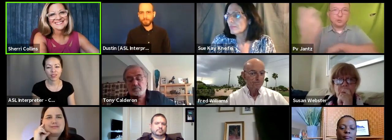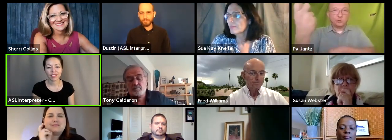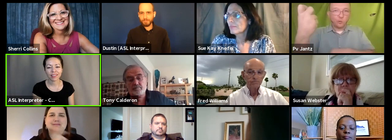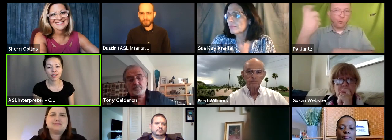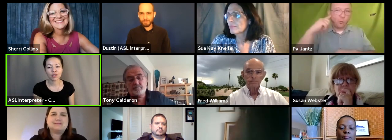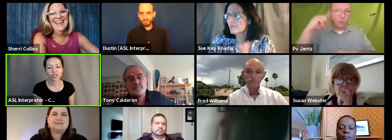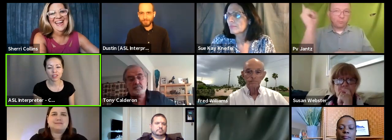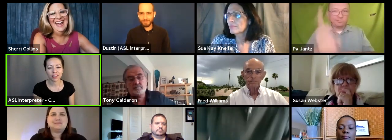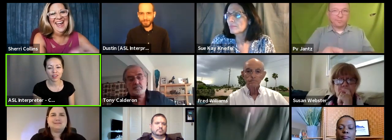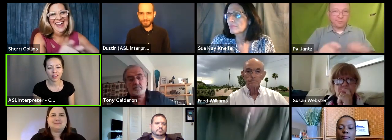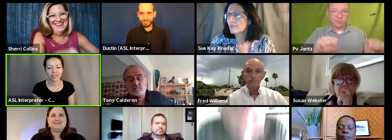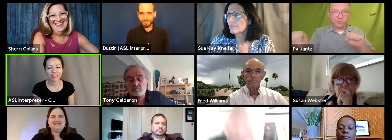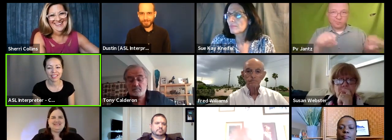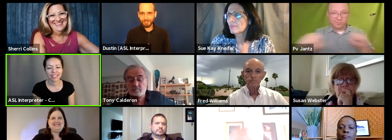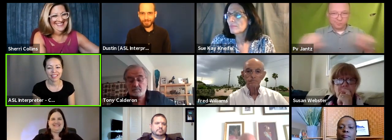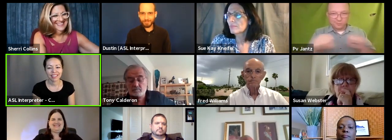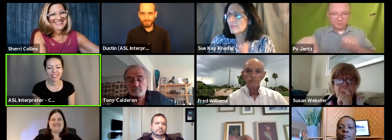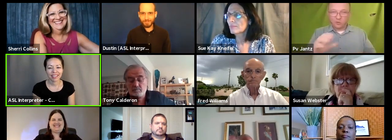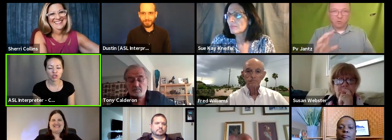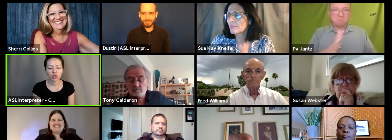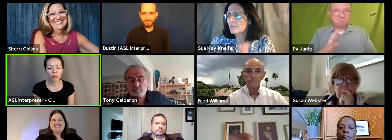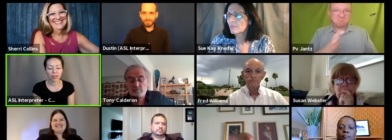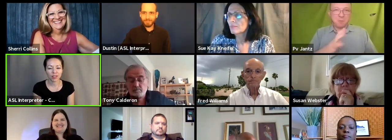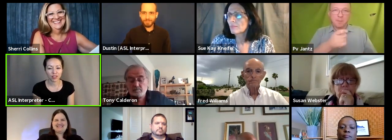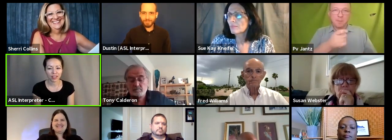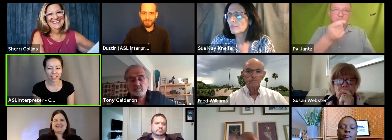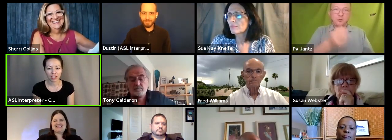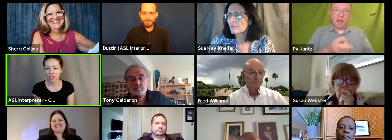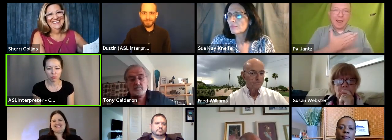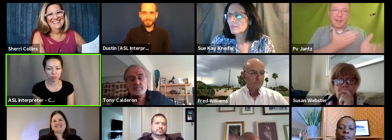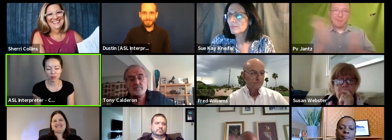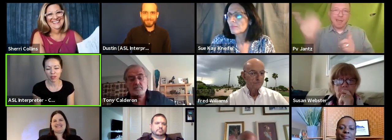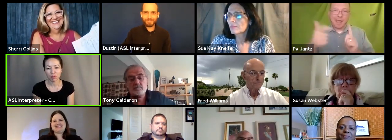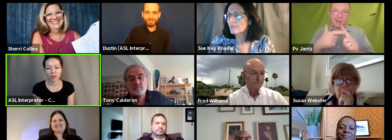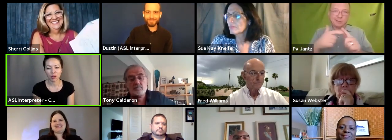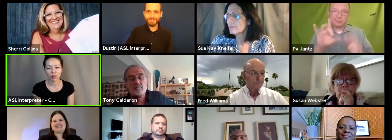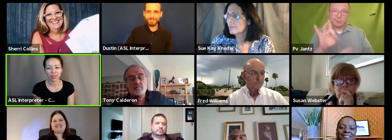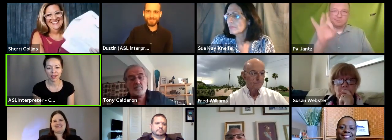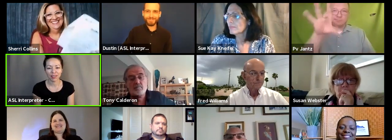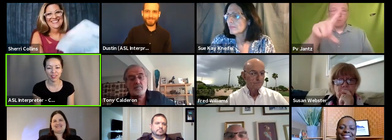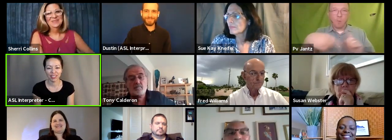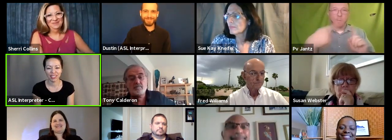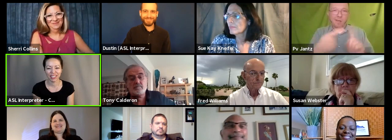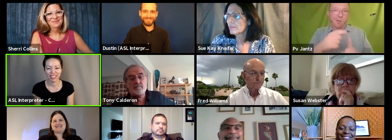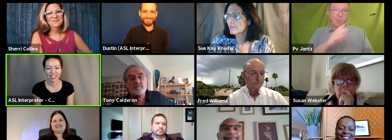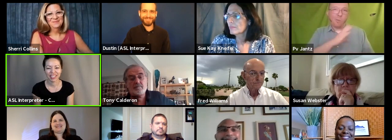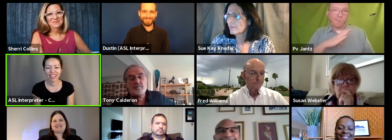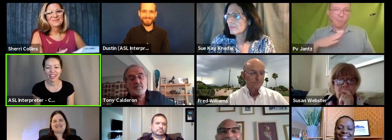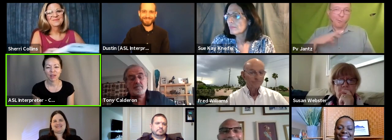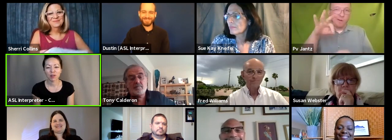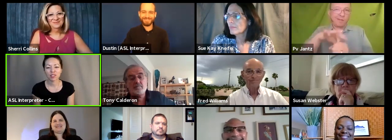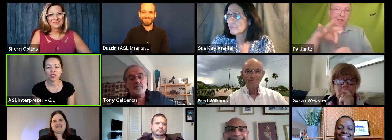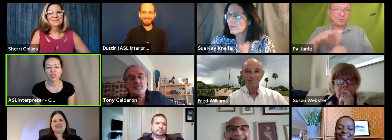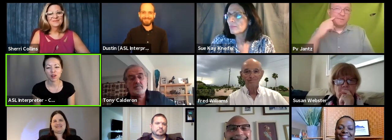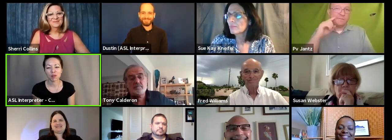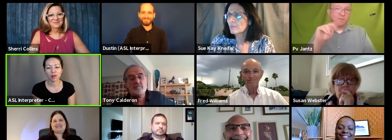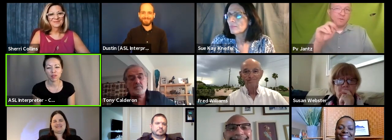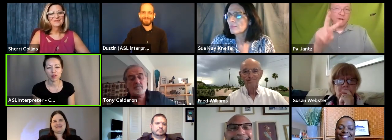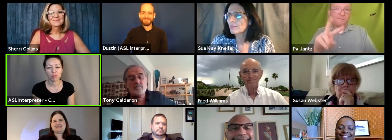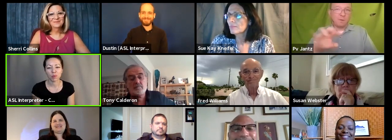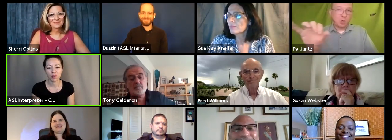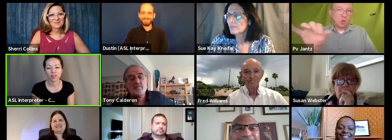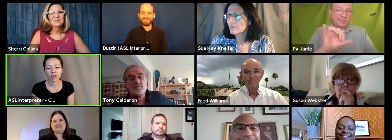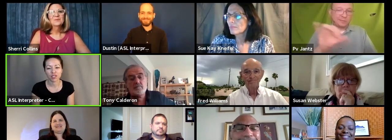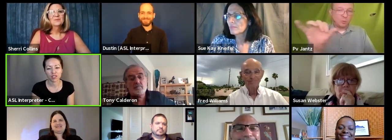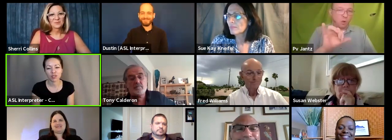Okay, great. Thank you, Sherry Collins. You stole my thunder, actually, but I'm okay with that. I wanted to talk about